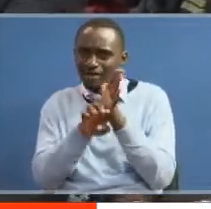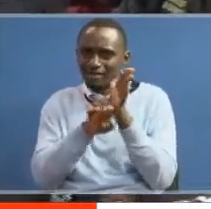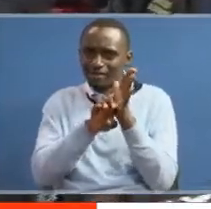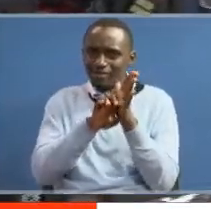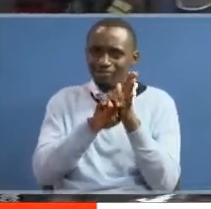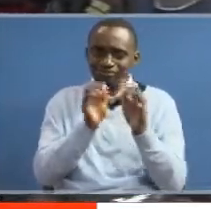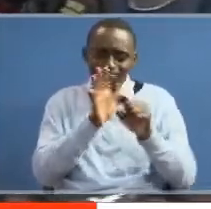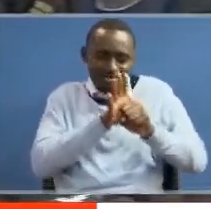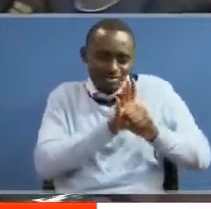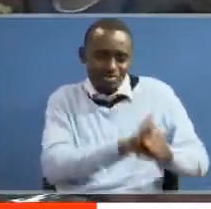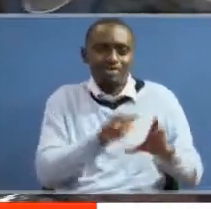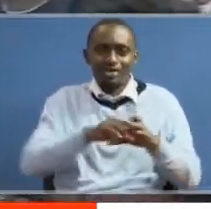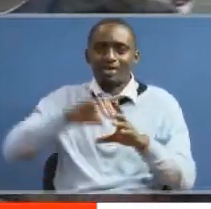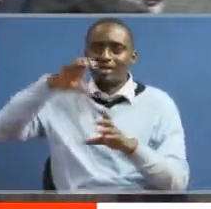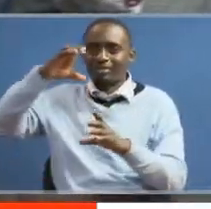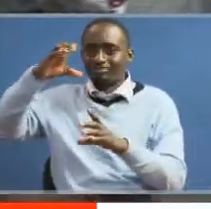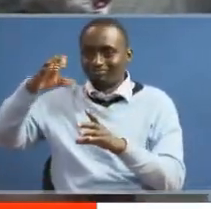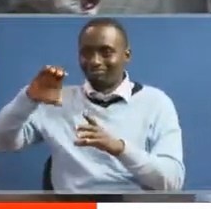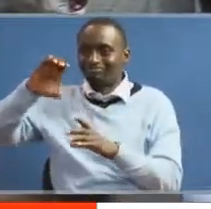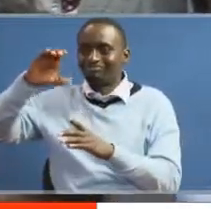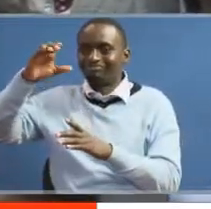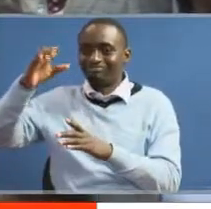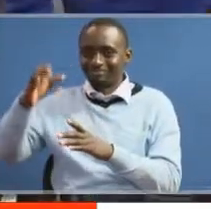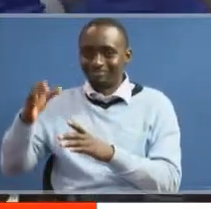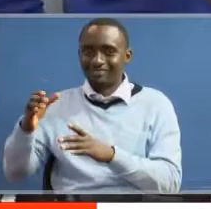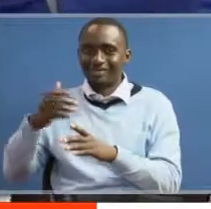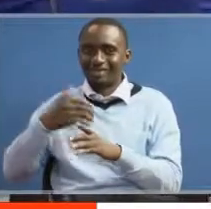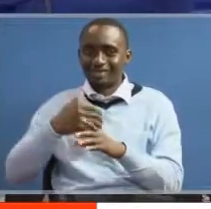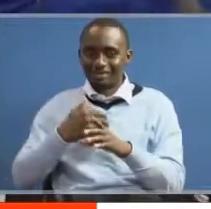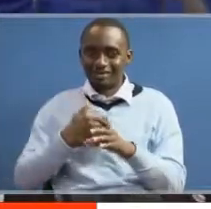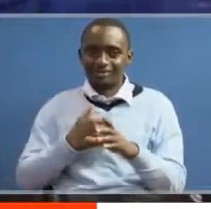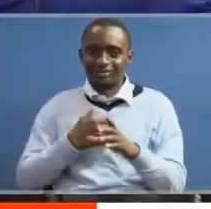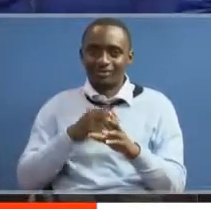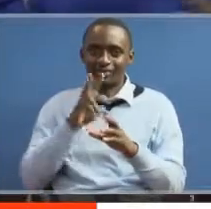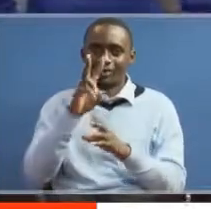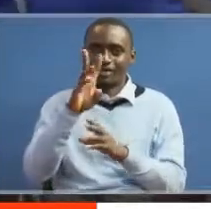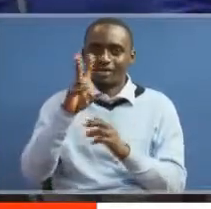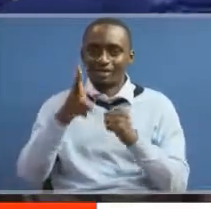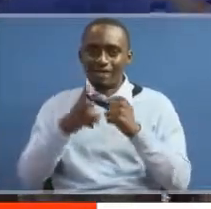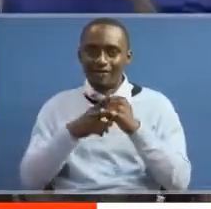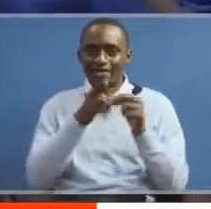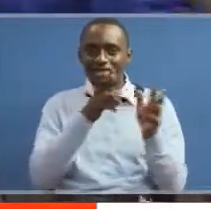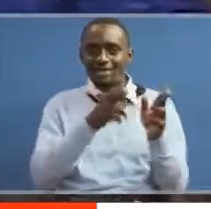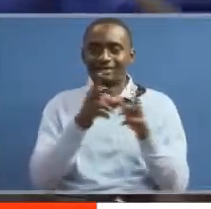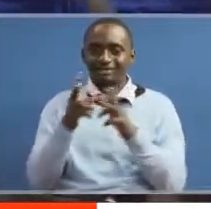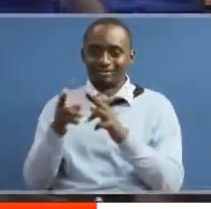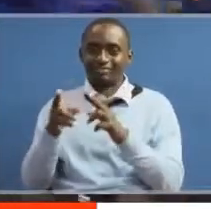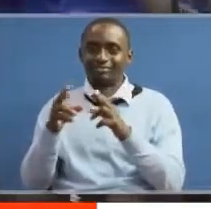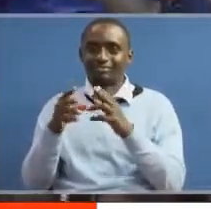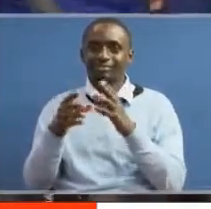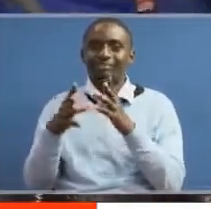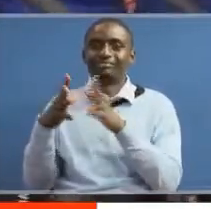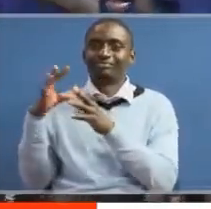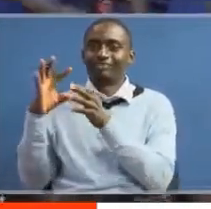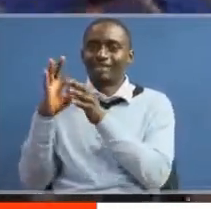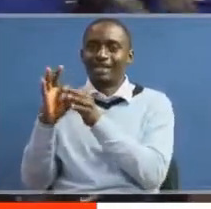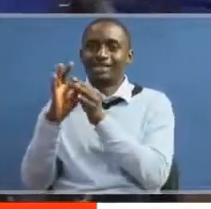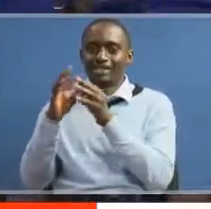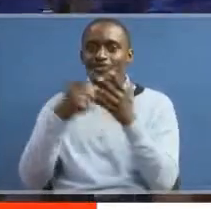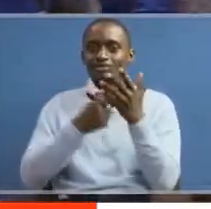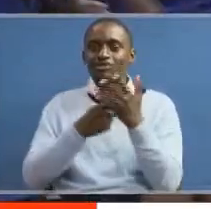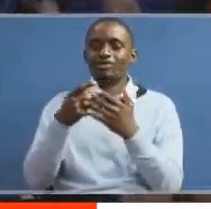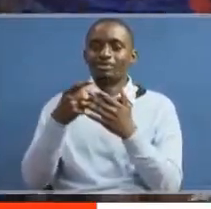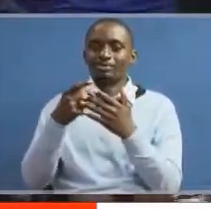City. The book launch coincides with the 27th edition of KU's annual Culture Week Festival, with this year's theme